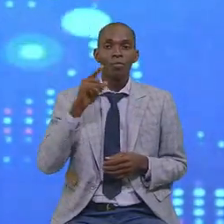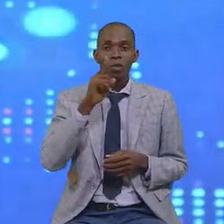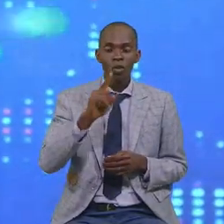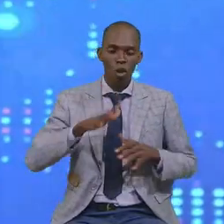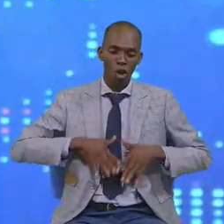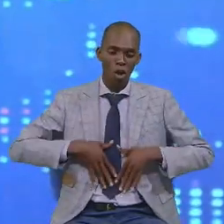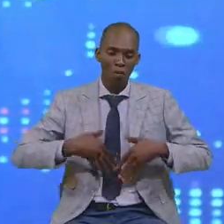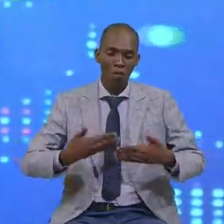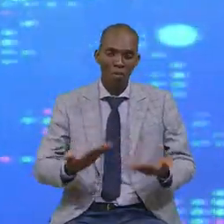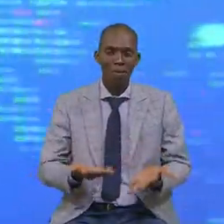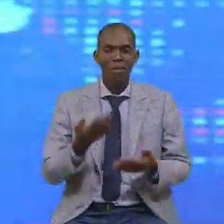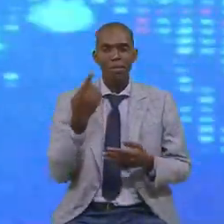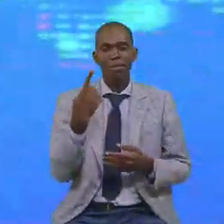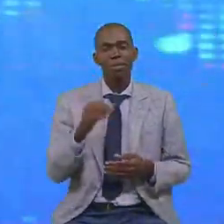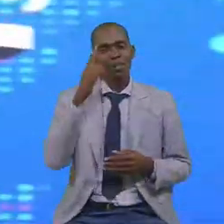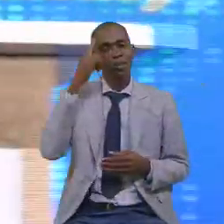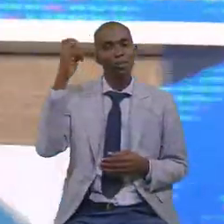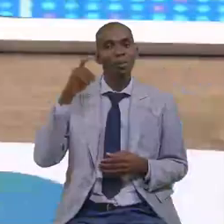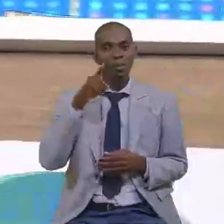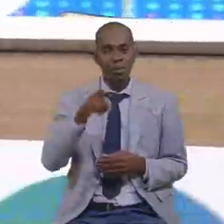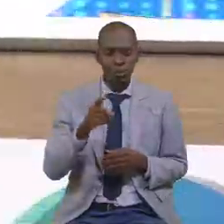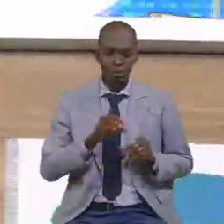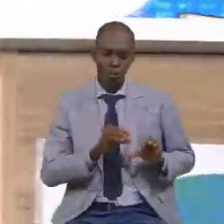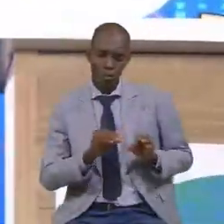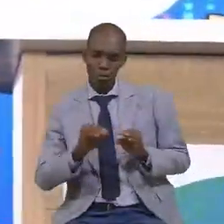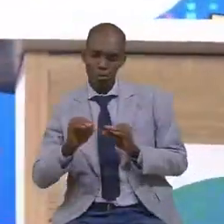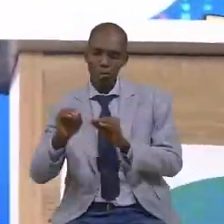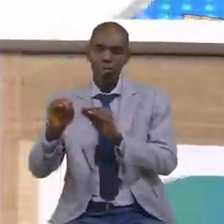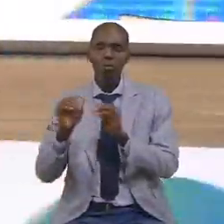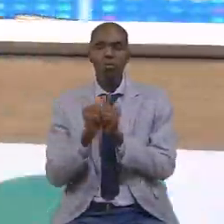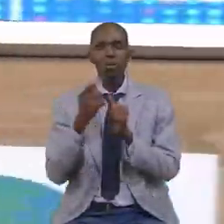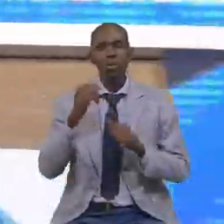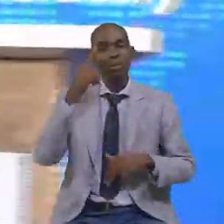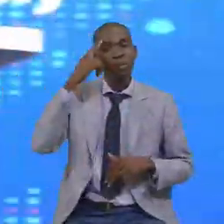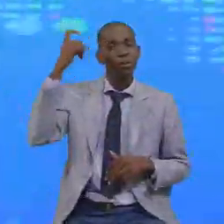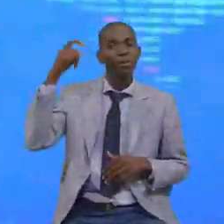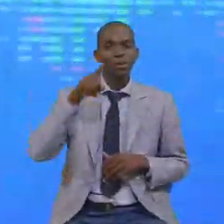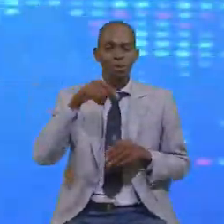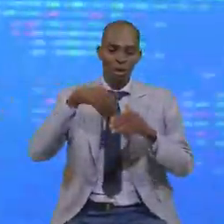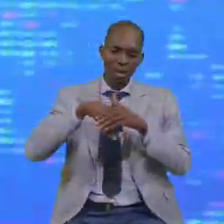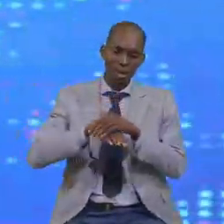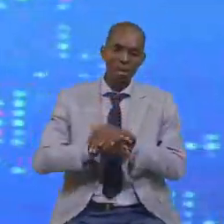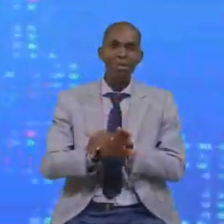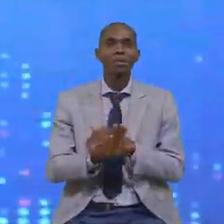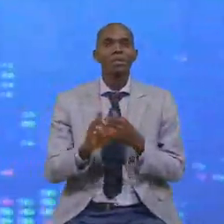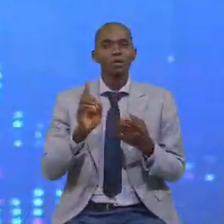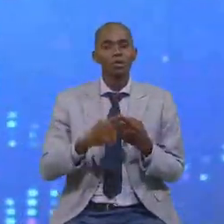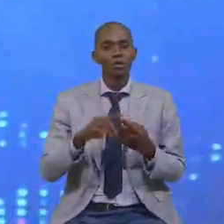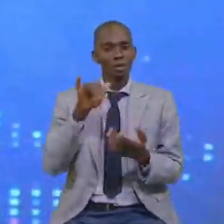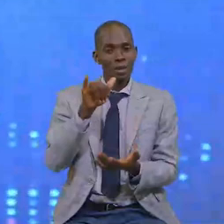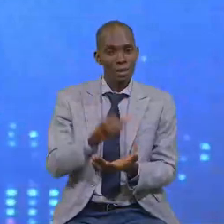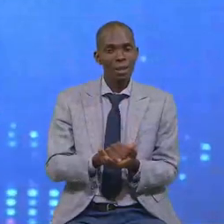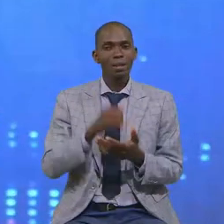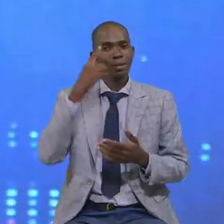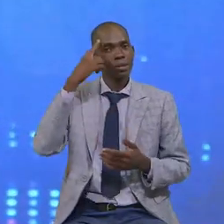confess the dream. You drive the dream. You enter into that dream.